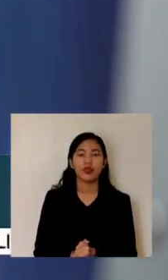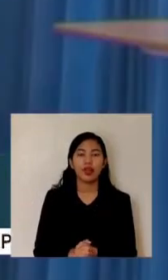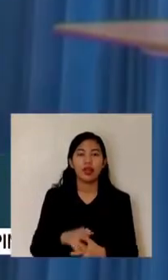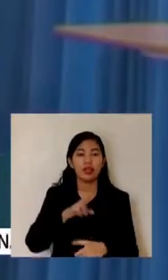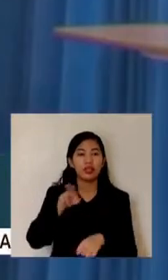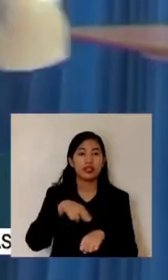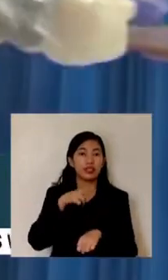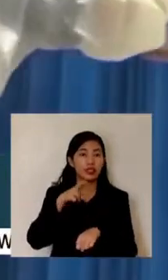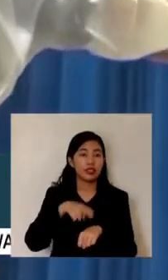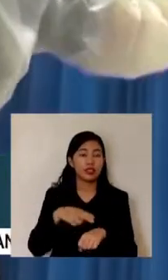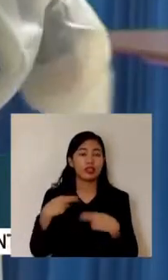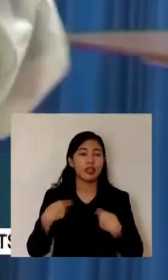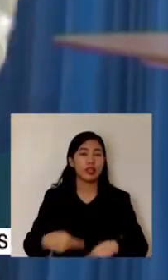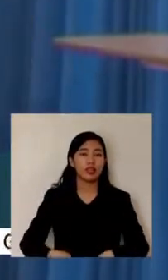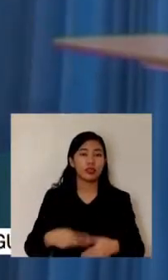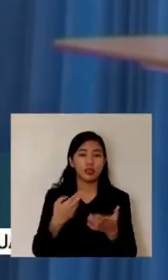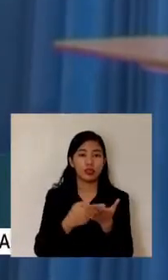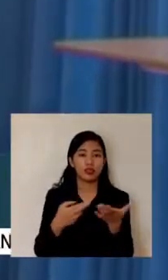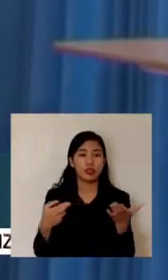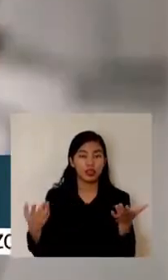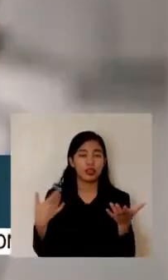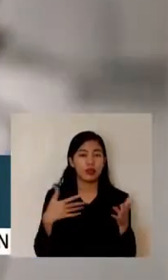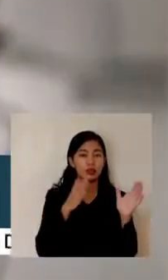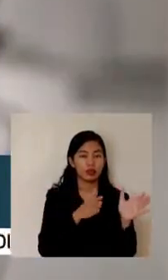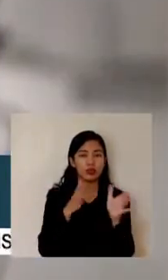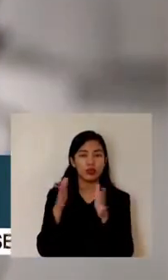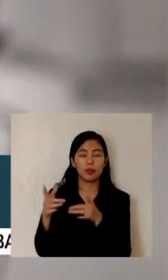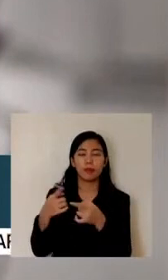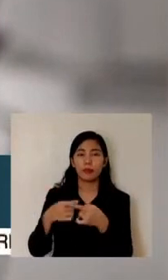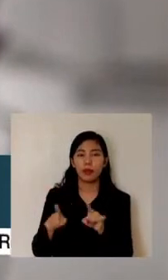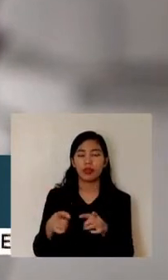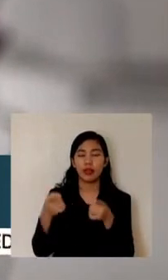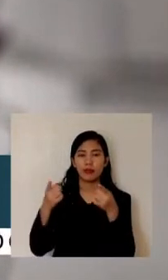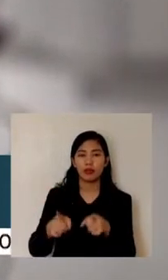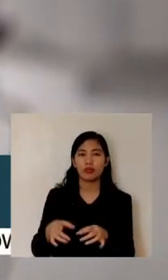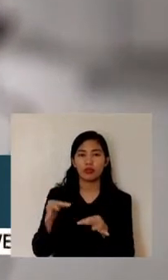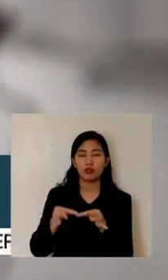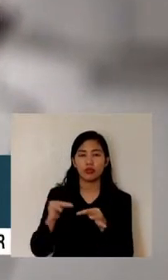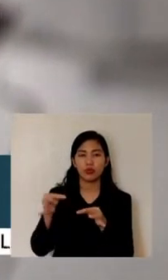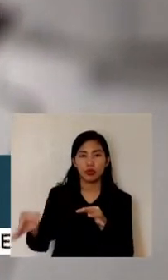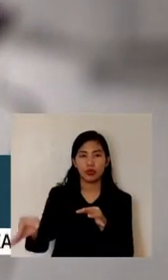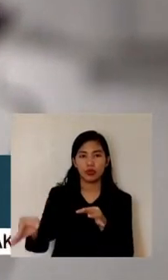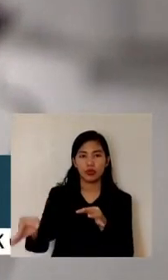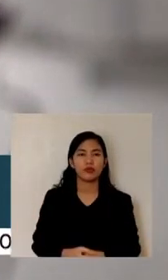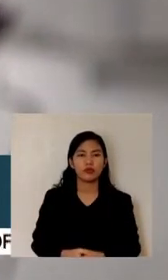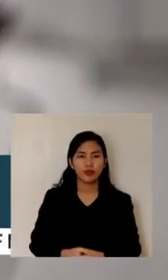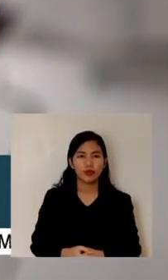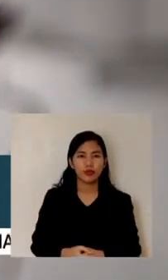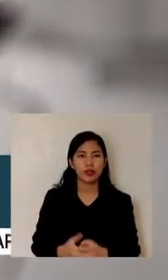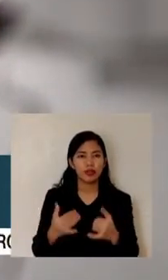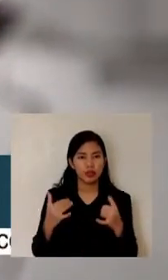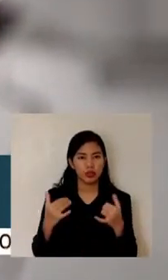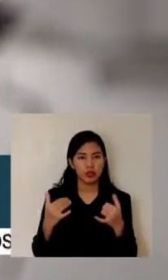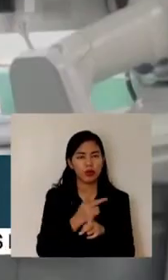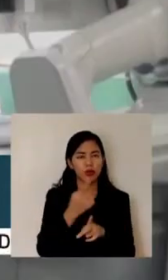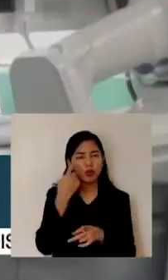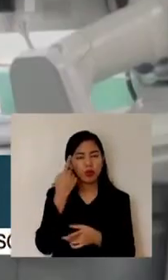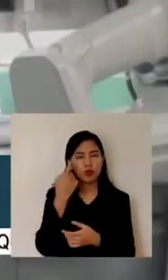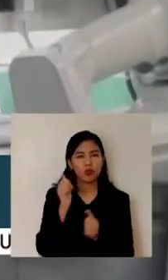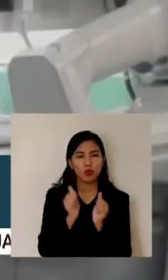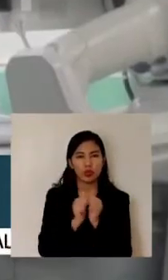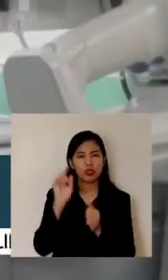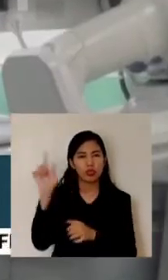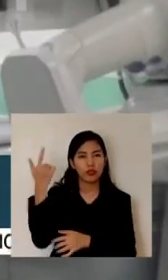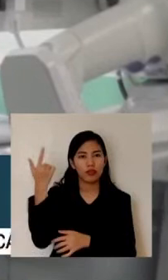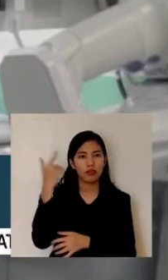other appointments have been postponed, adding to a vast backlog of elective care in the state-run system. At